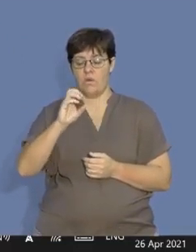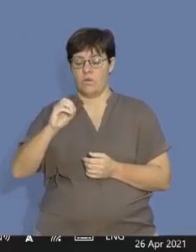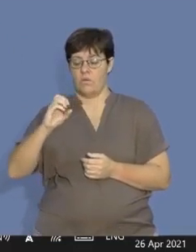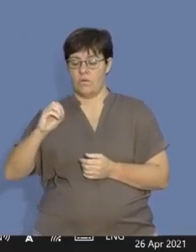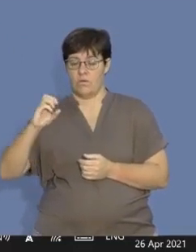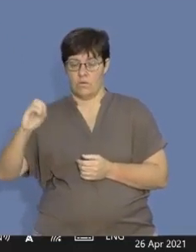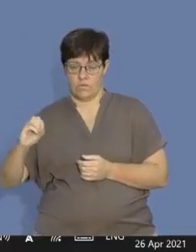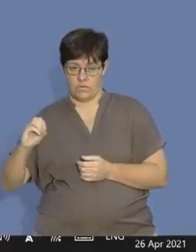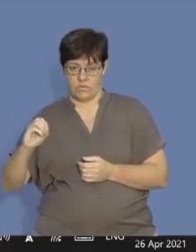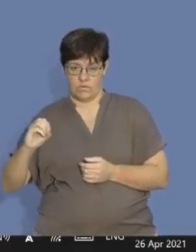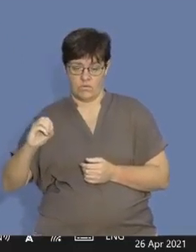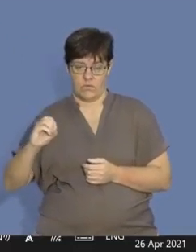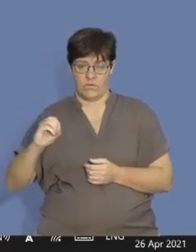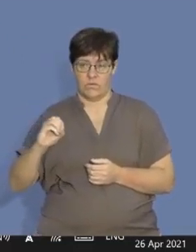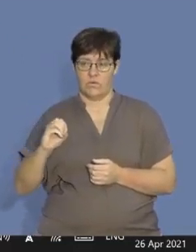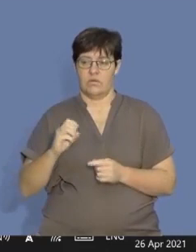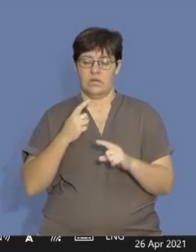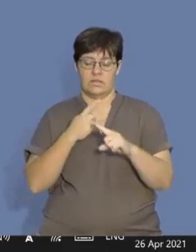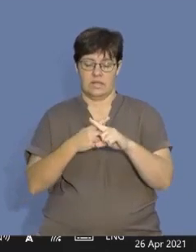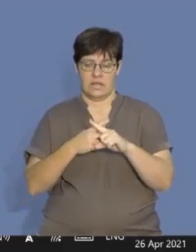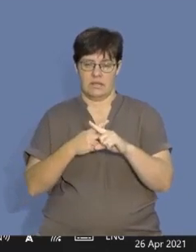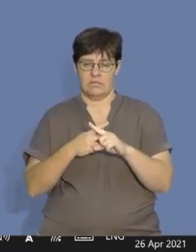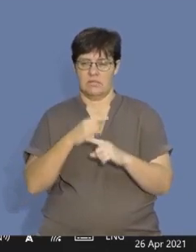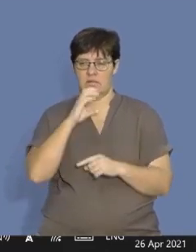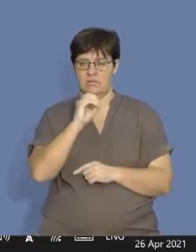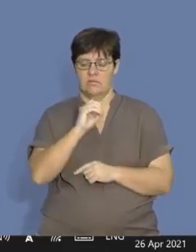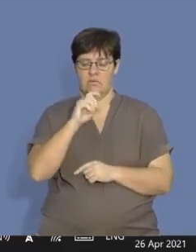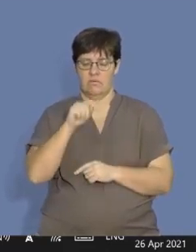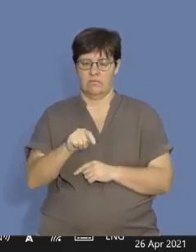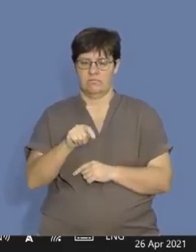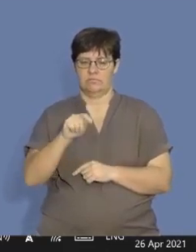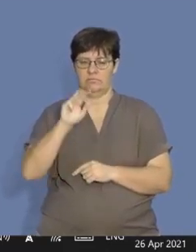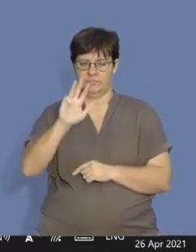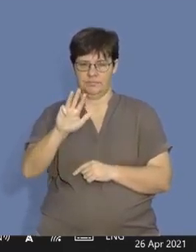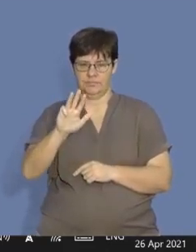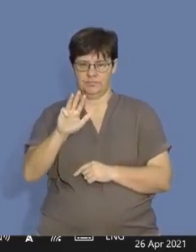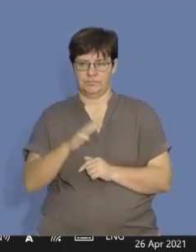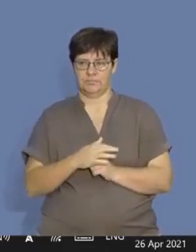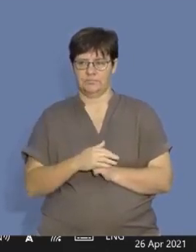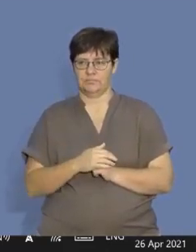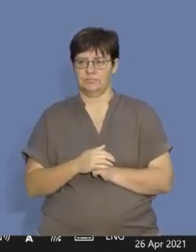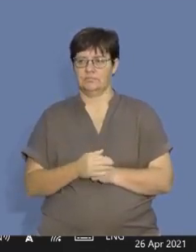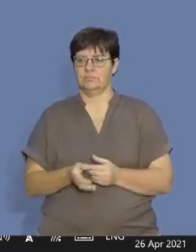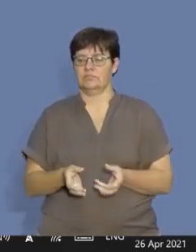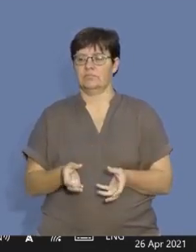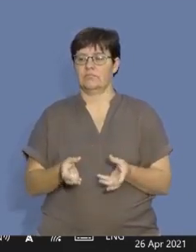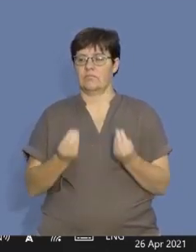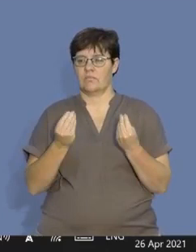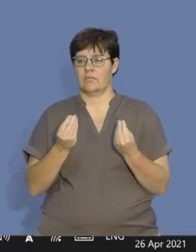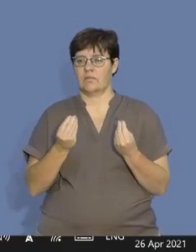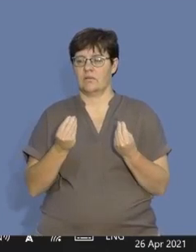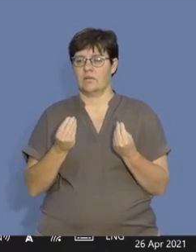1,810,000, which is my current liability, times 0.9, and